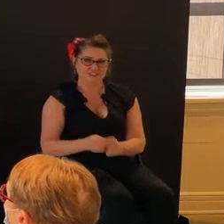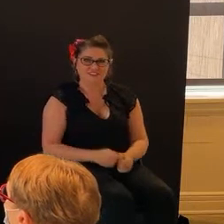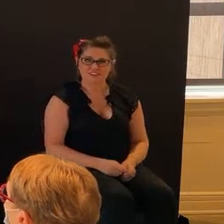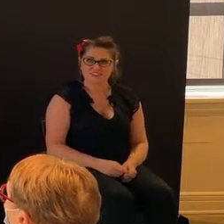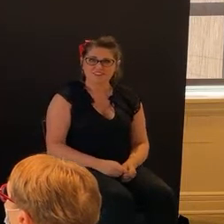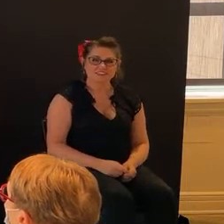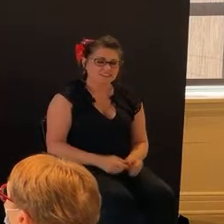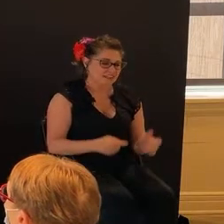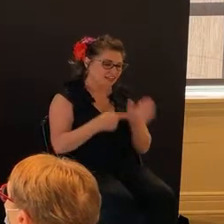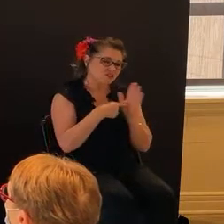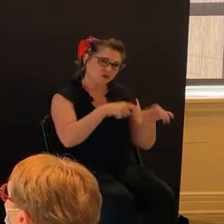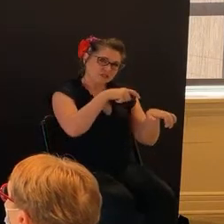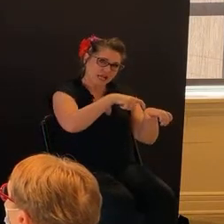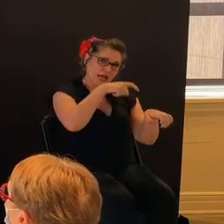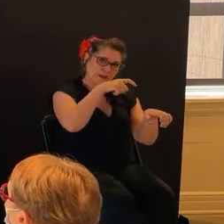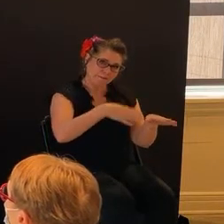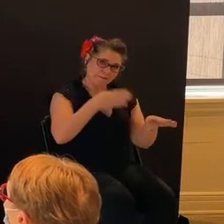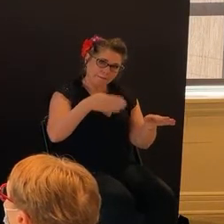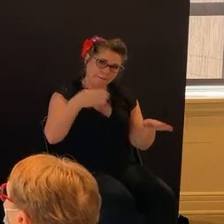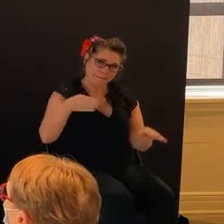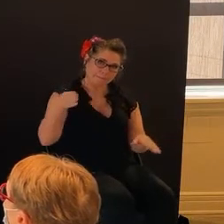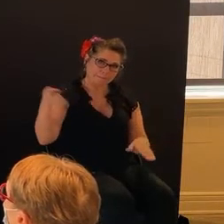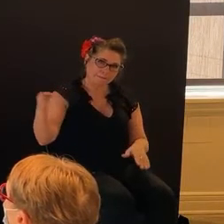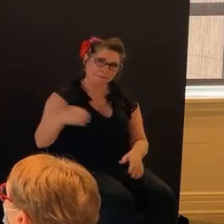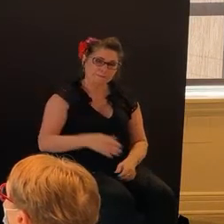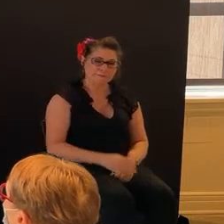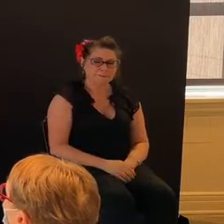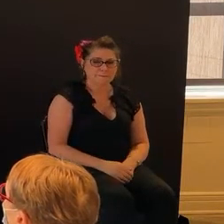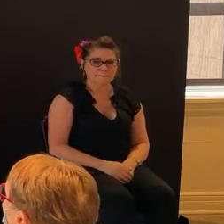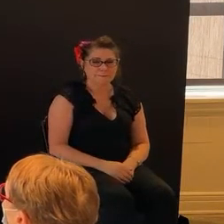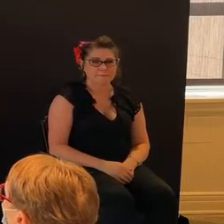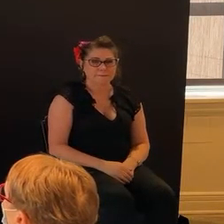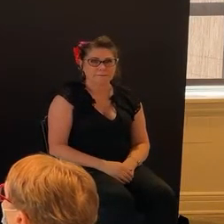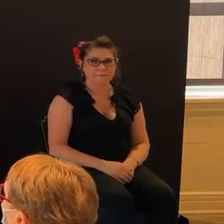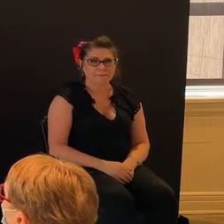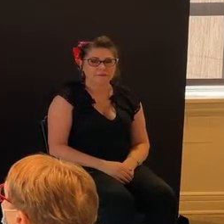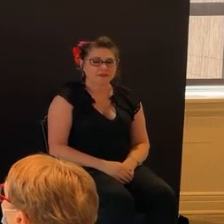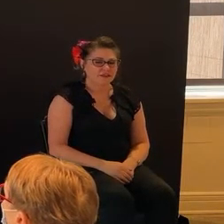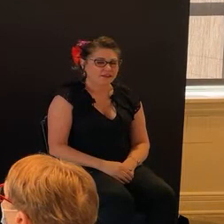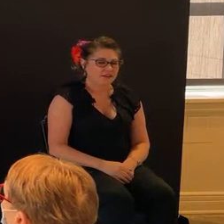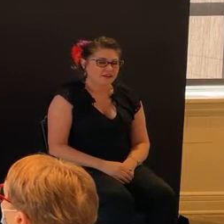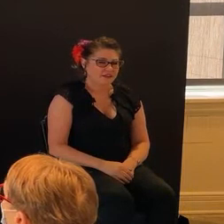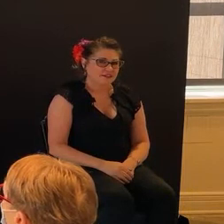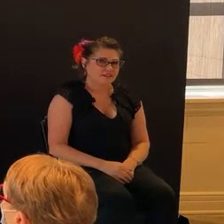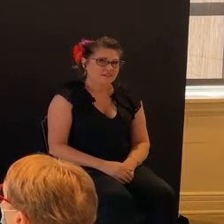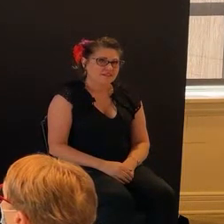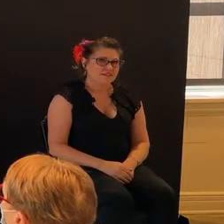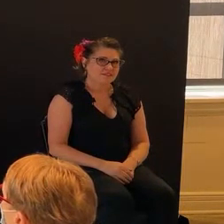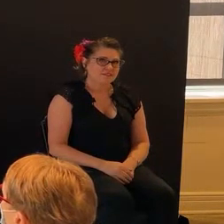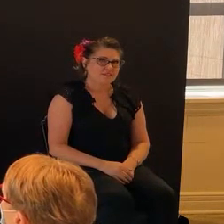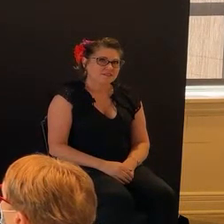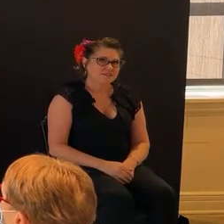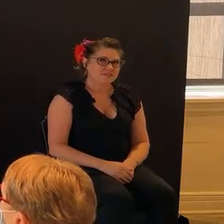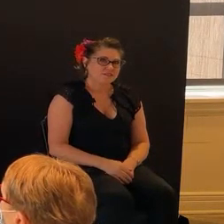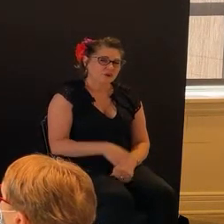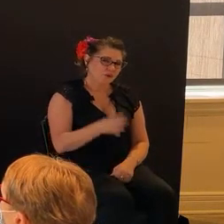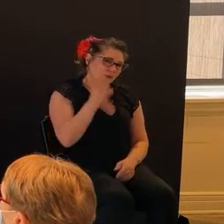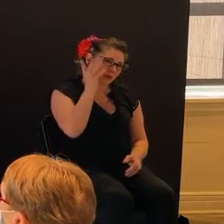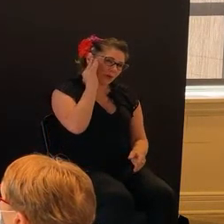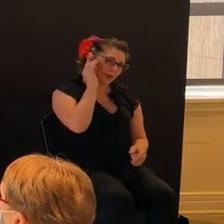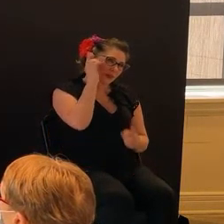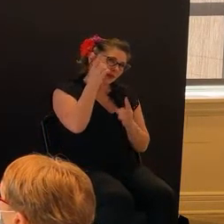markers of time. But you know, in that sense of incorporation of thinking back to that original